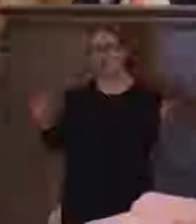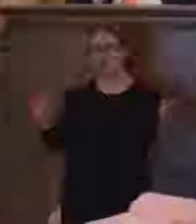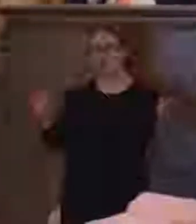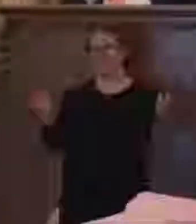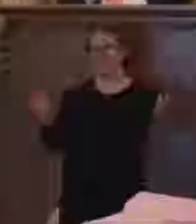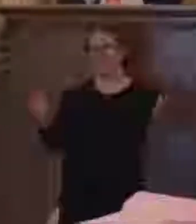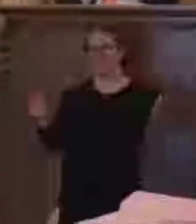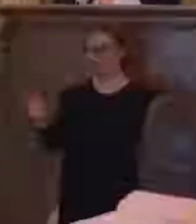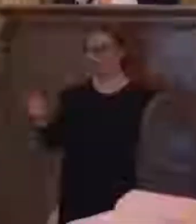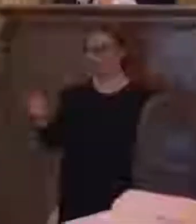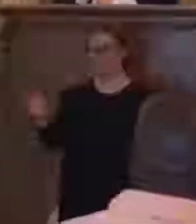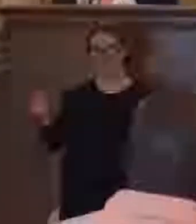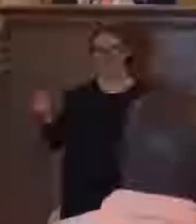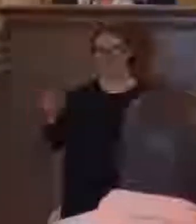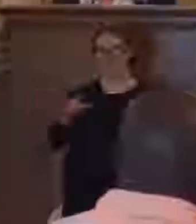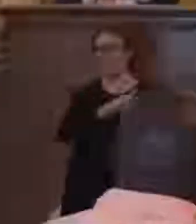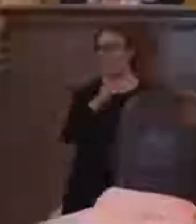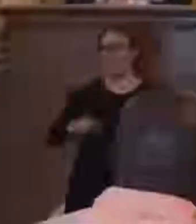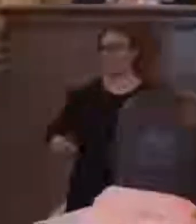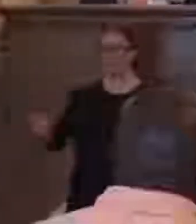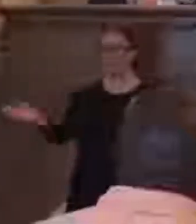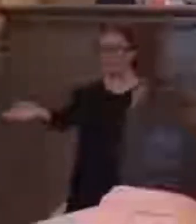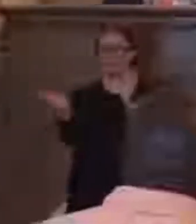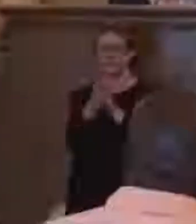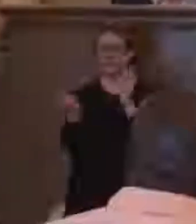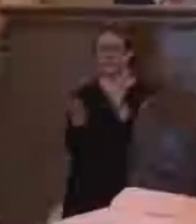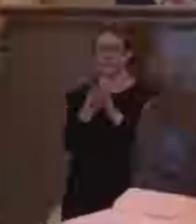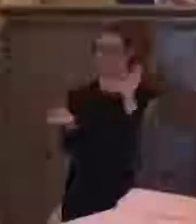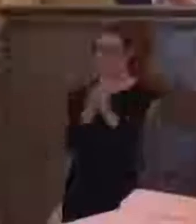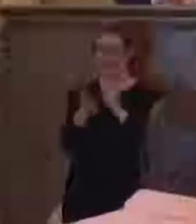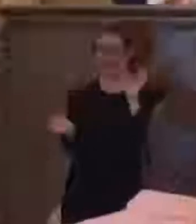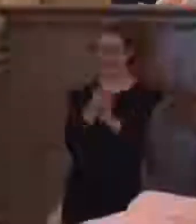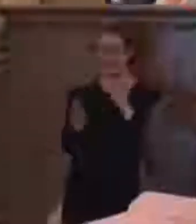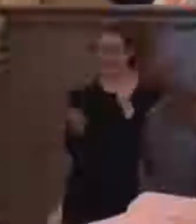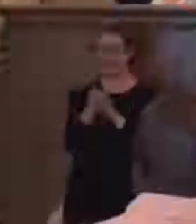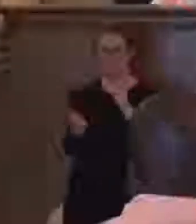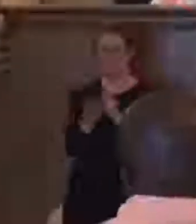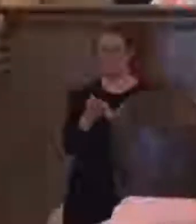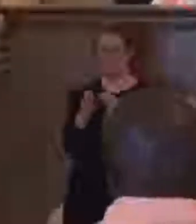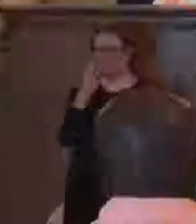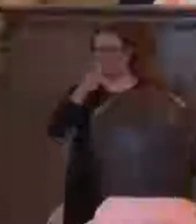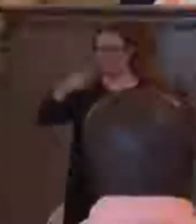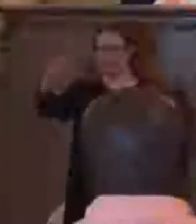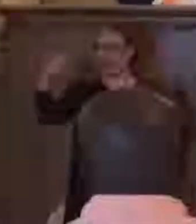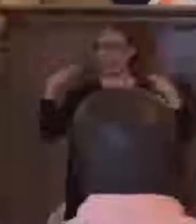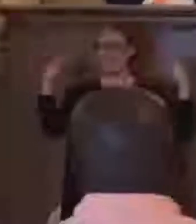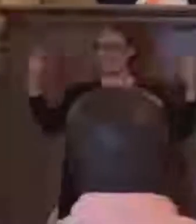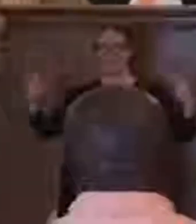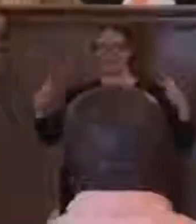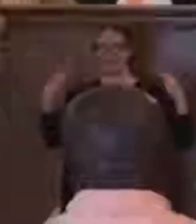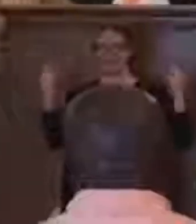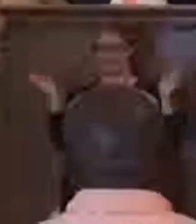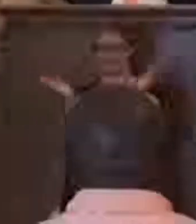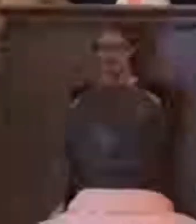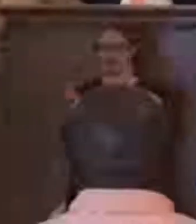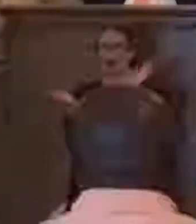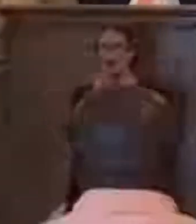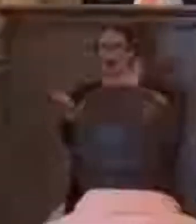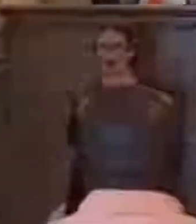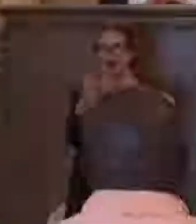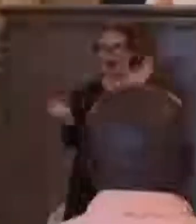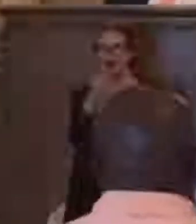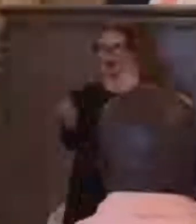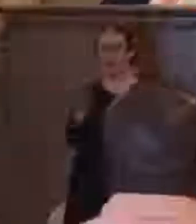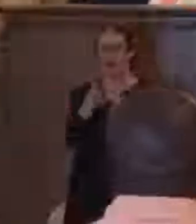Jesus. Oh, why don't you give the Lord a hand clap of praise? And just give him a shout of victory. Oh,